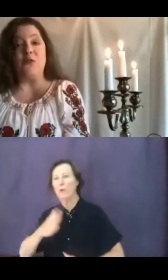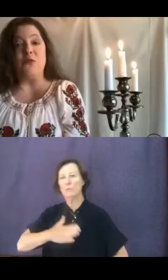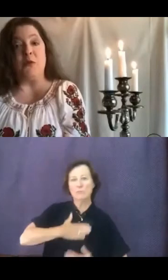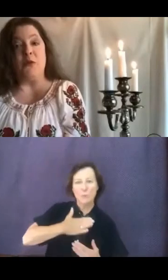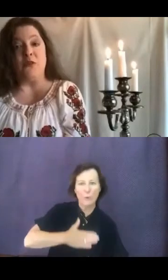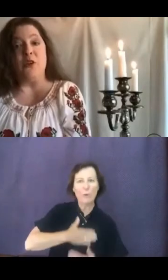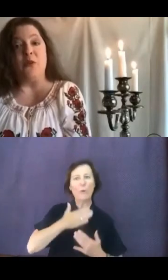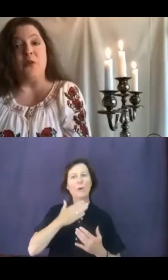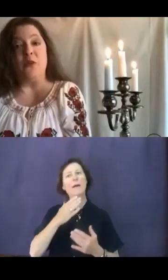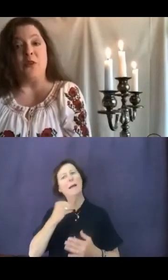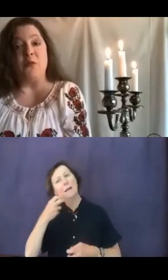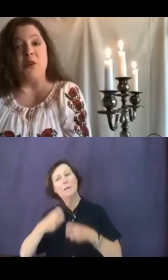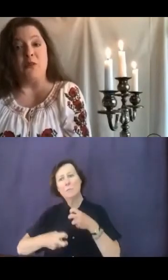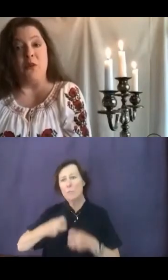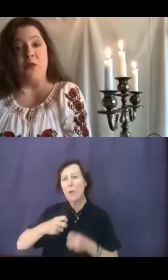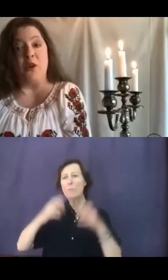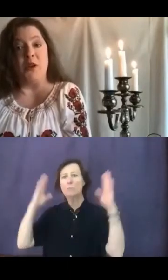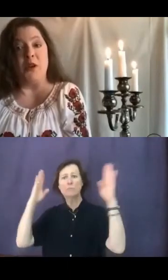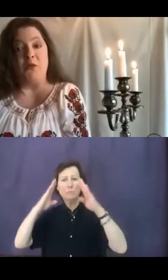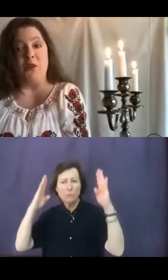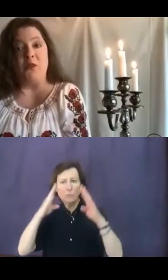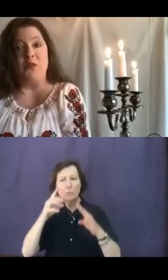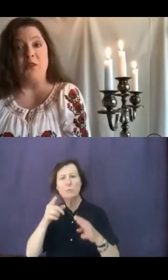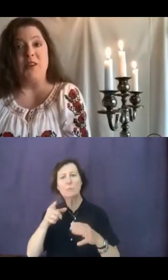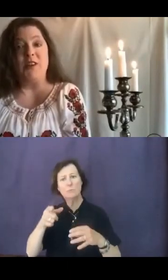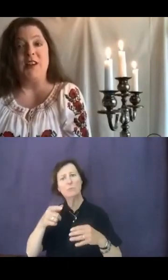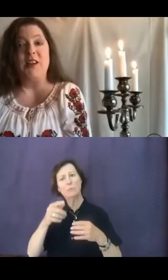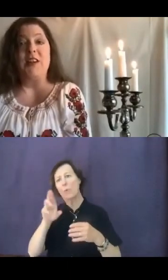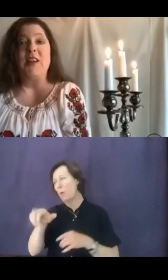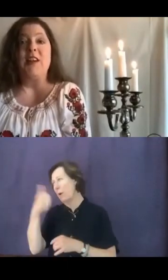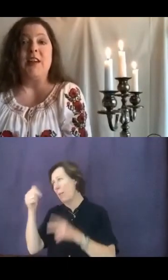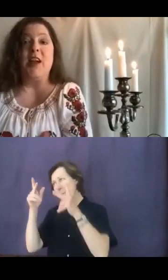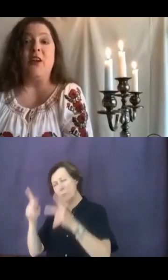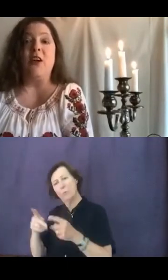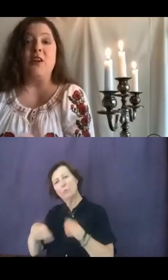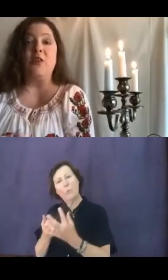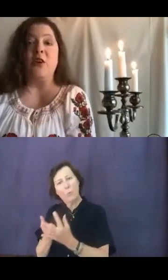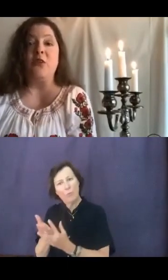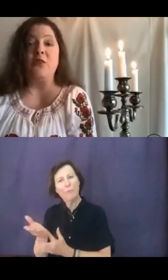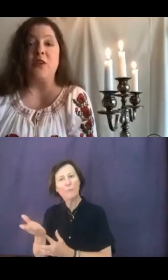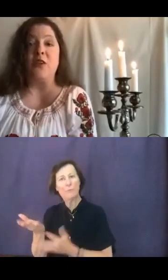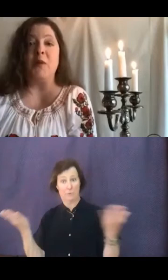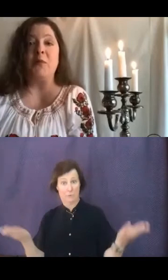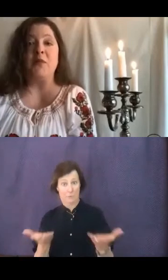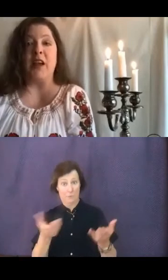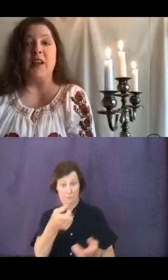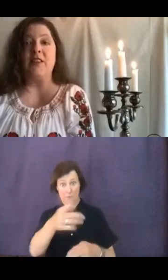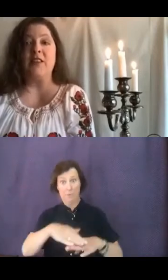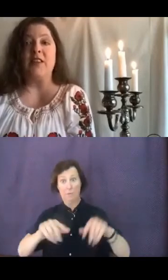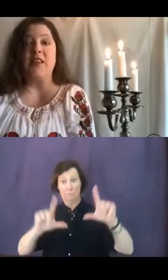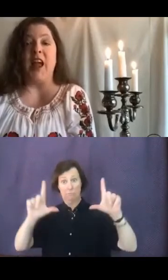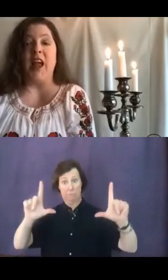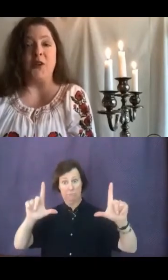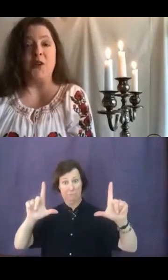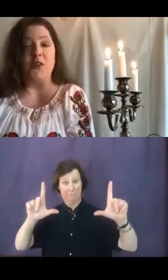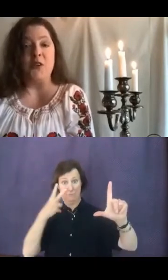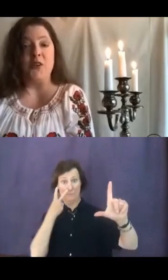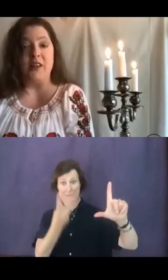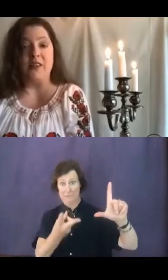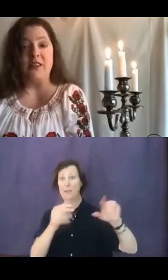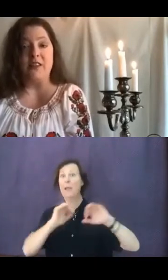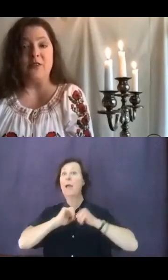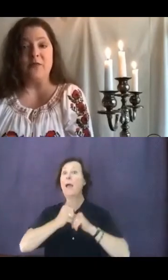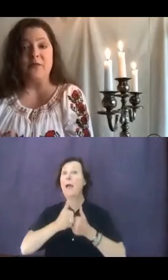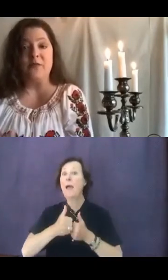as troubles you or someone you know are going through. Here, you'll notice on the website how you can do